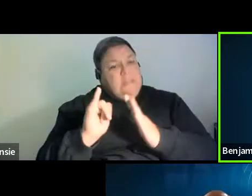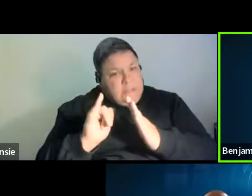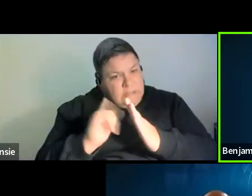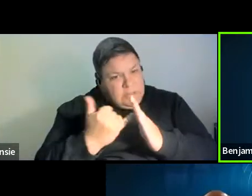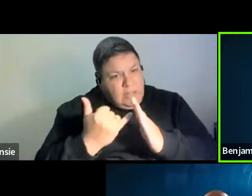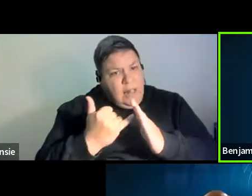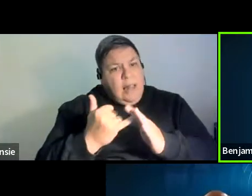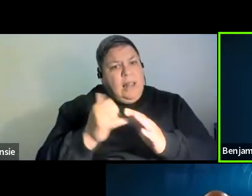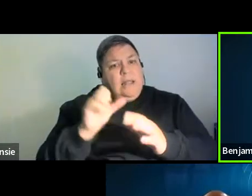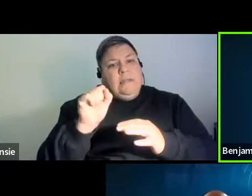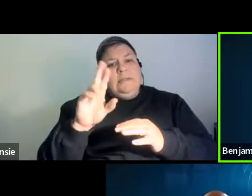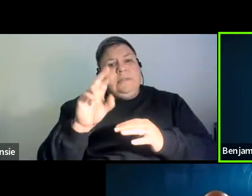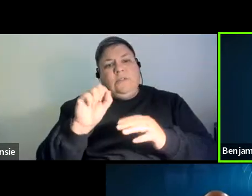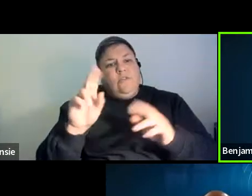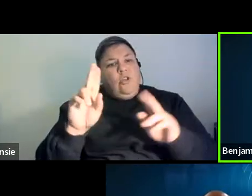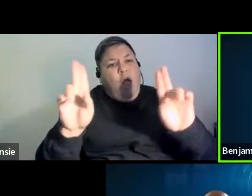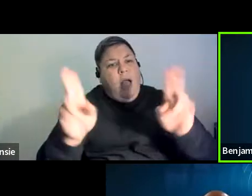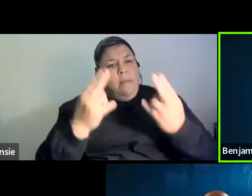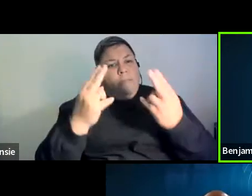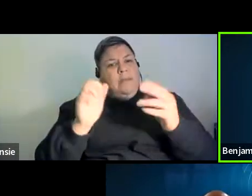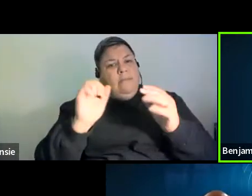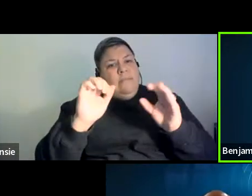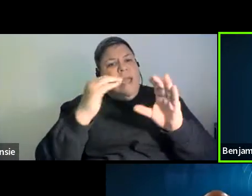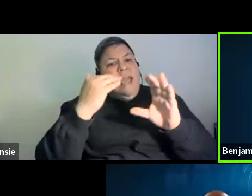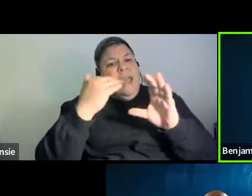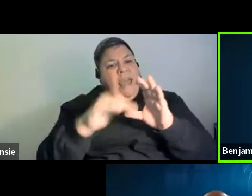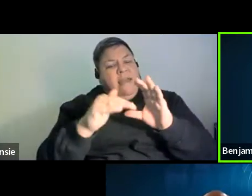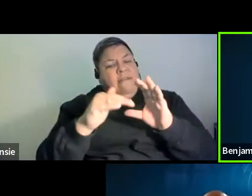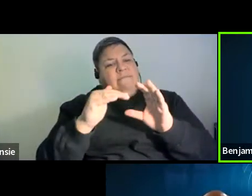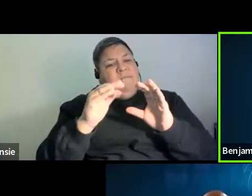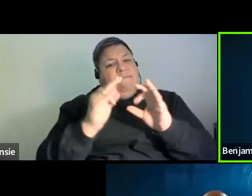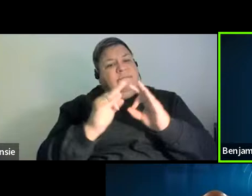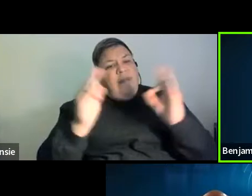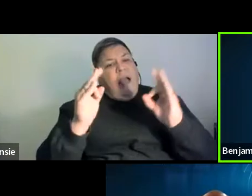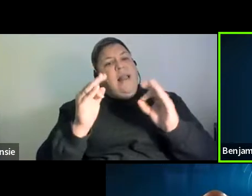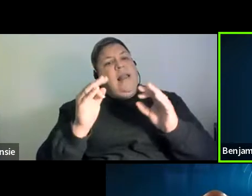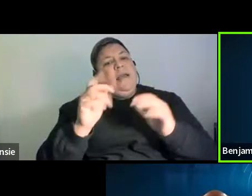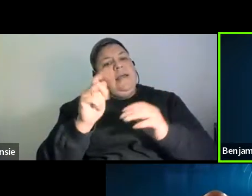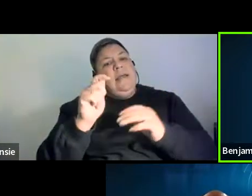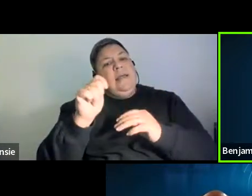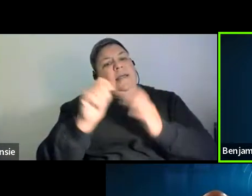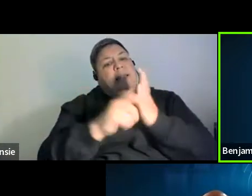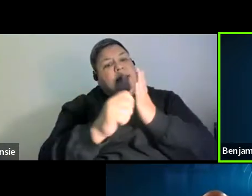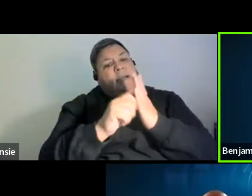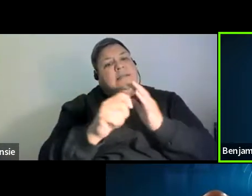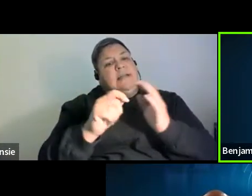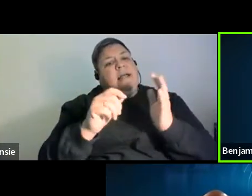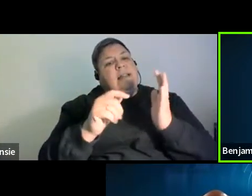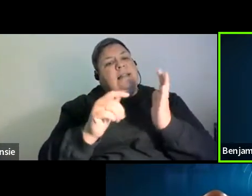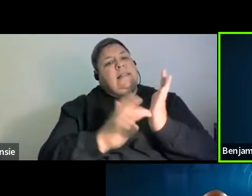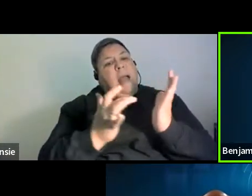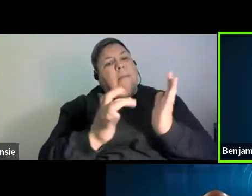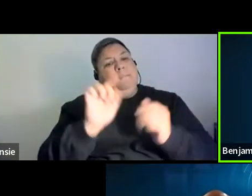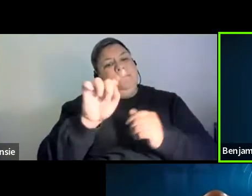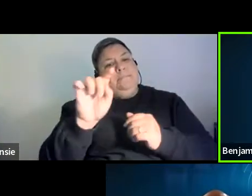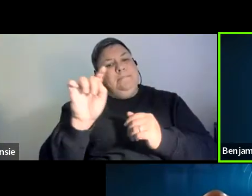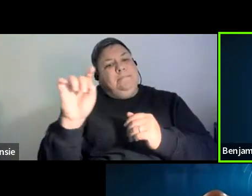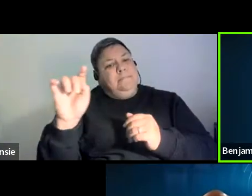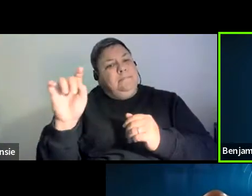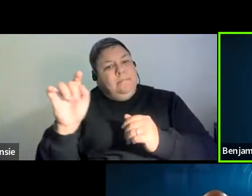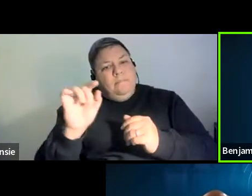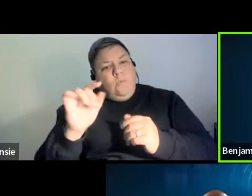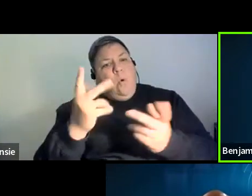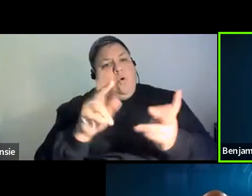not updated e-file tax types, and tax types are still not available for tax type